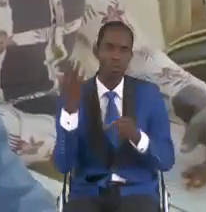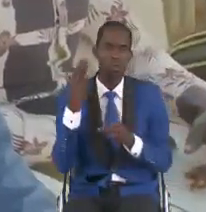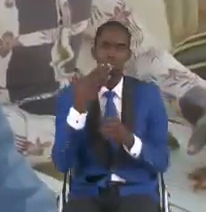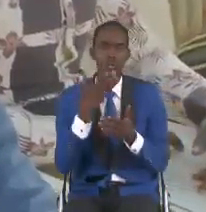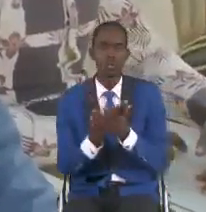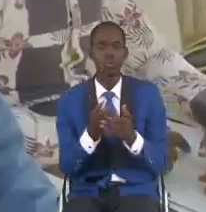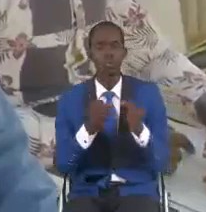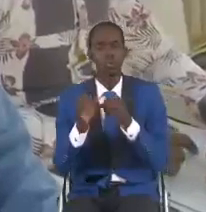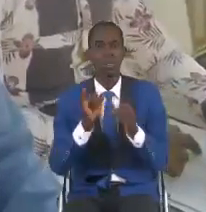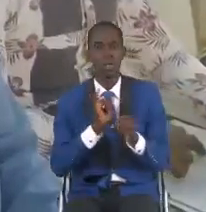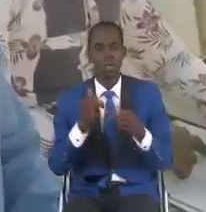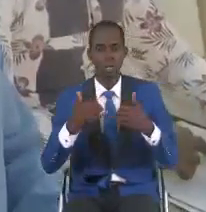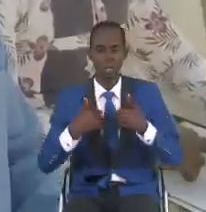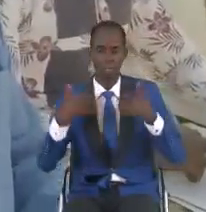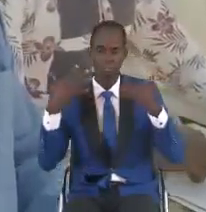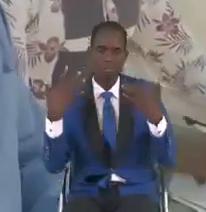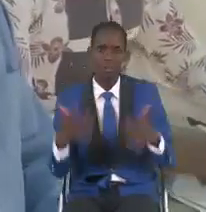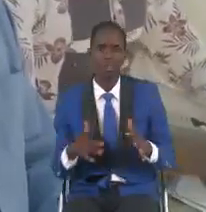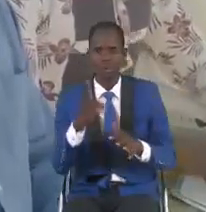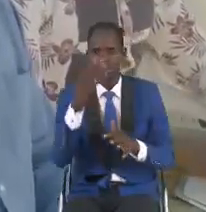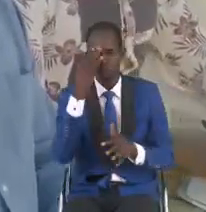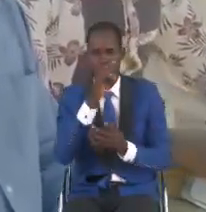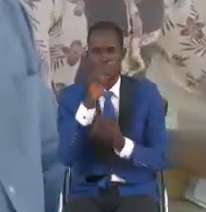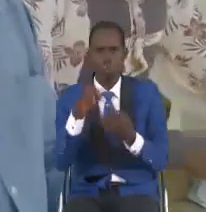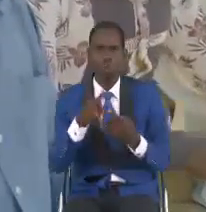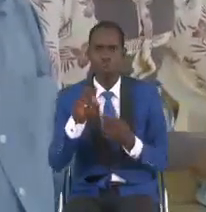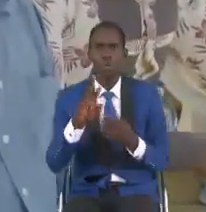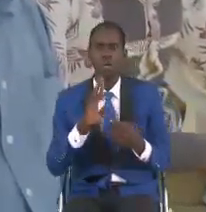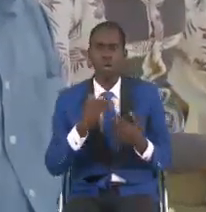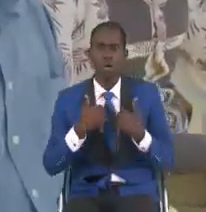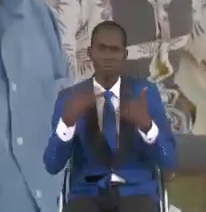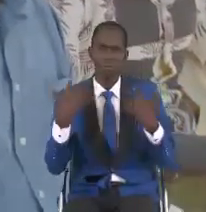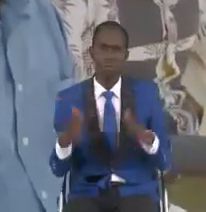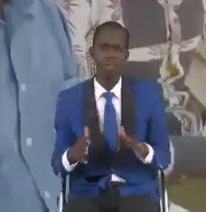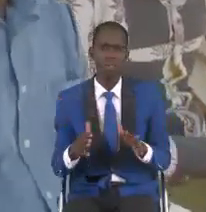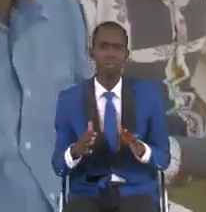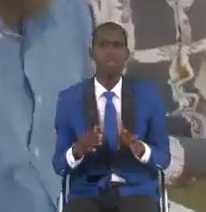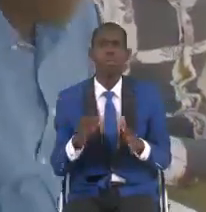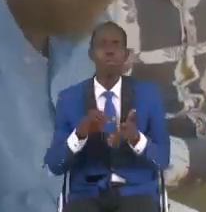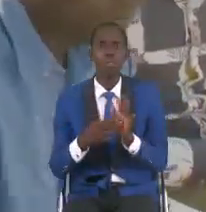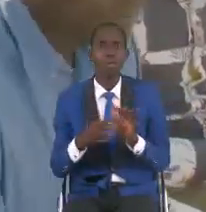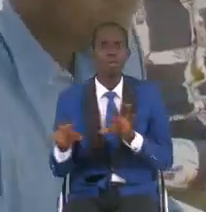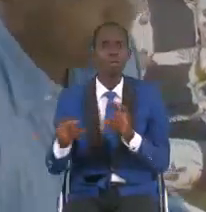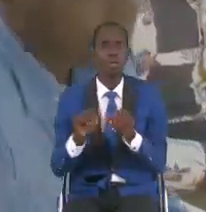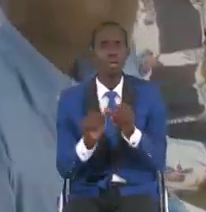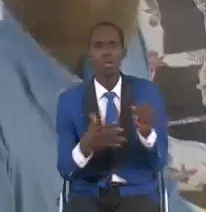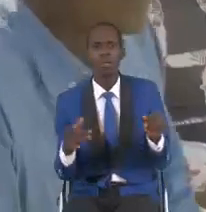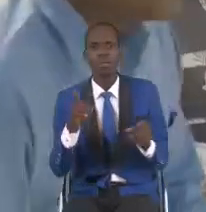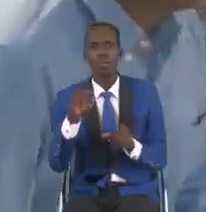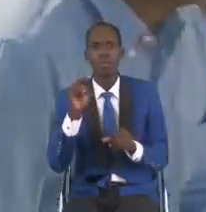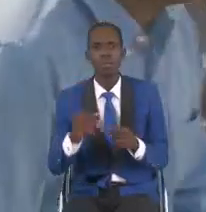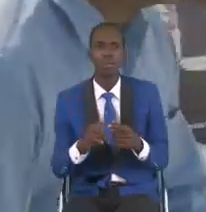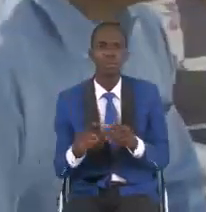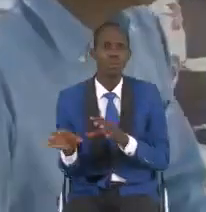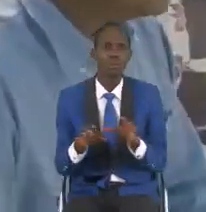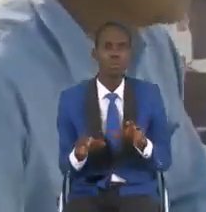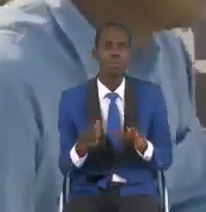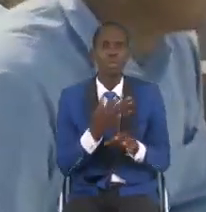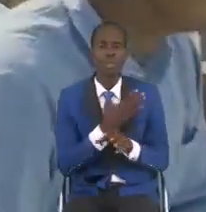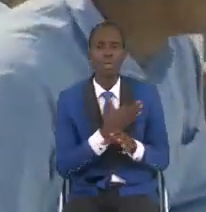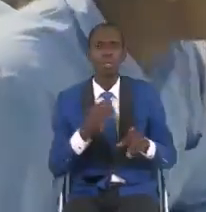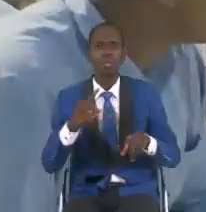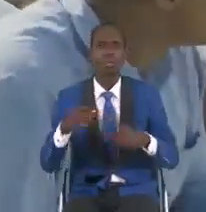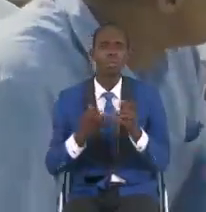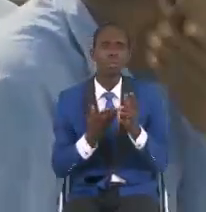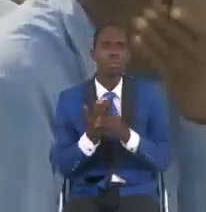finished. You know when you're finished, if you've done everything you ought to do, and you go through till the